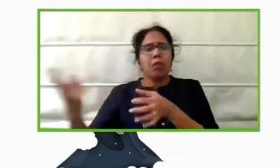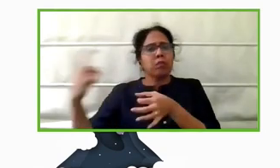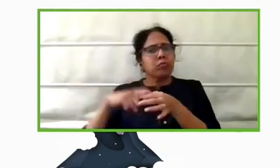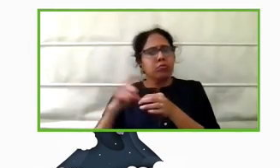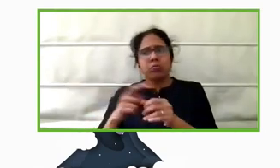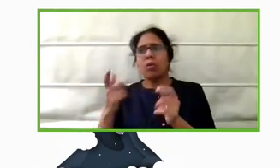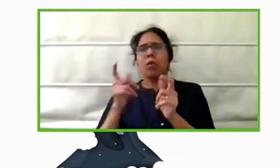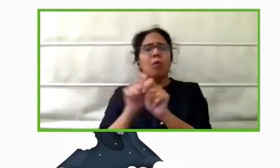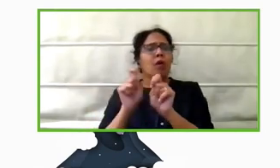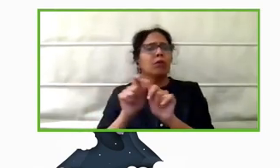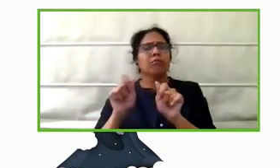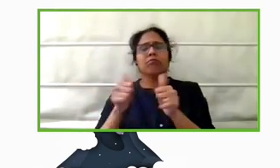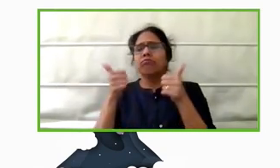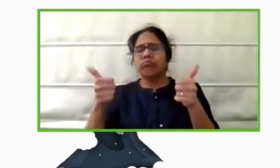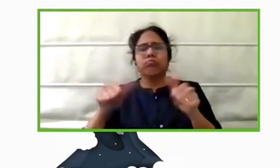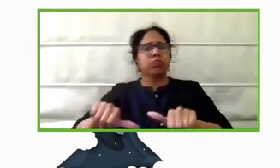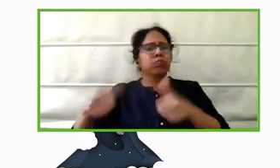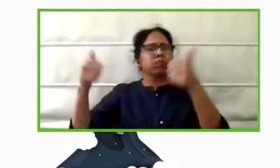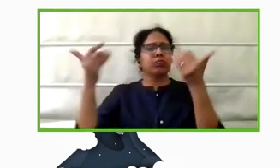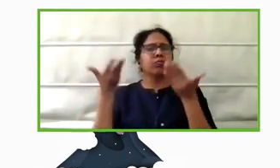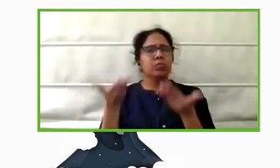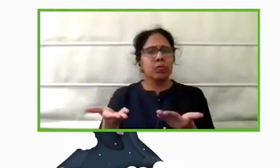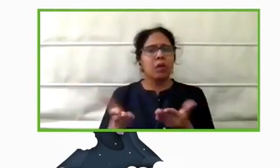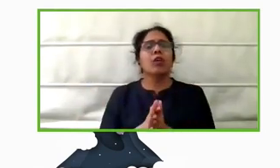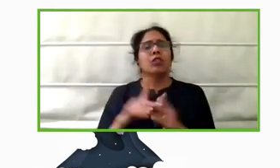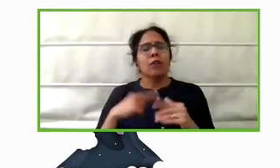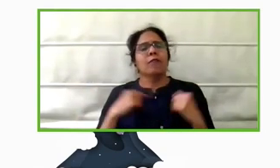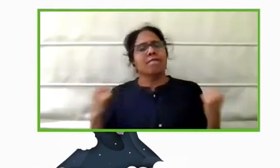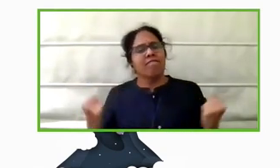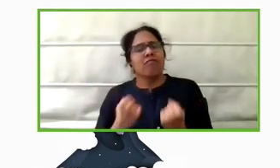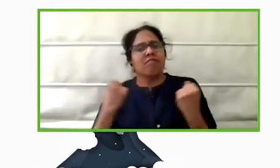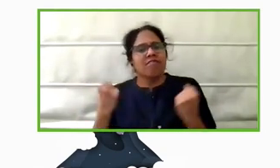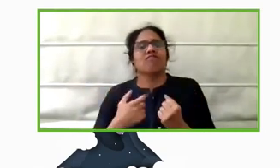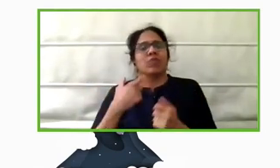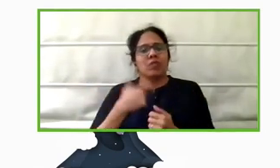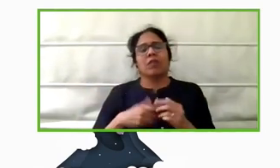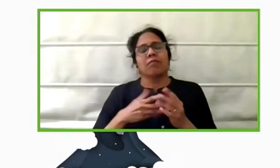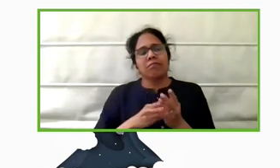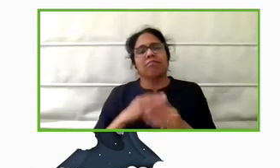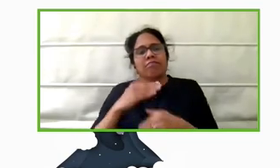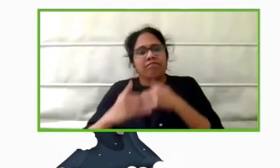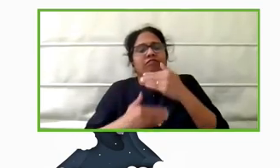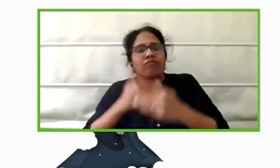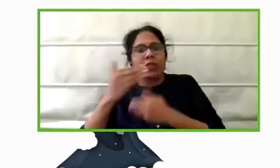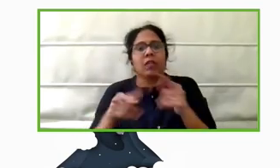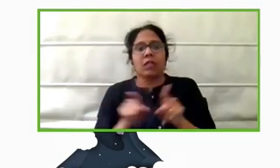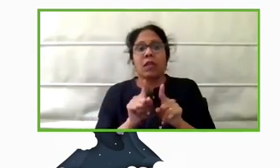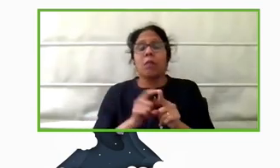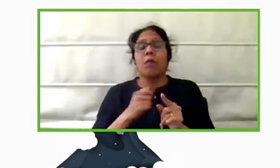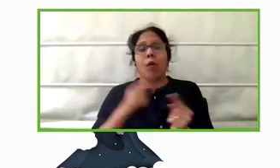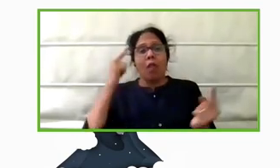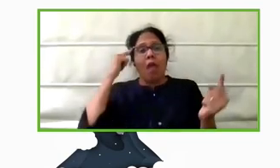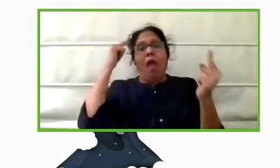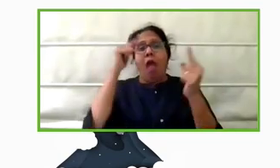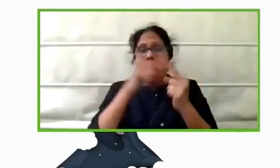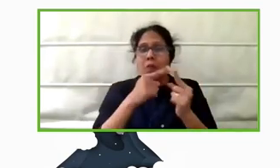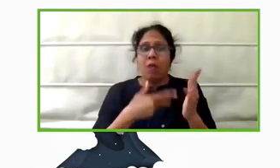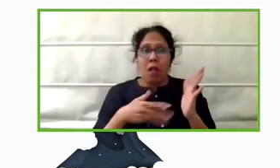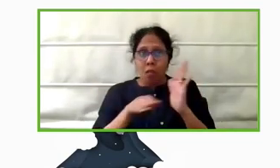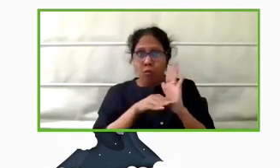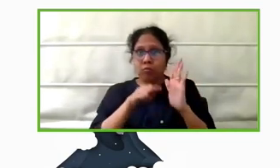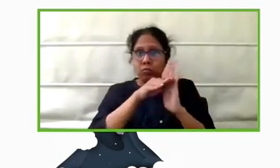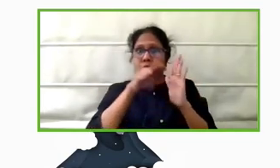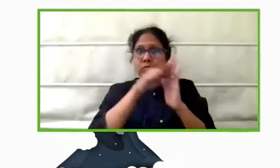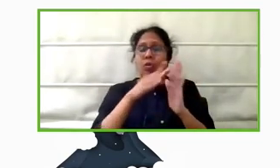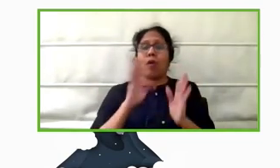and we continue to strive in that effort. And so it's an important agenda both at every level in the organization, including at our board